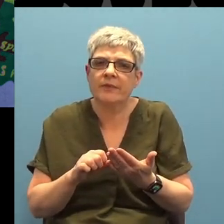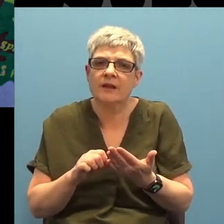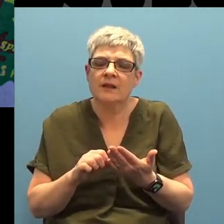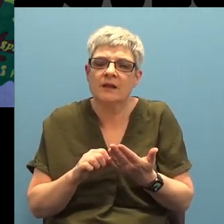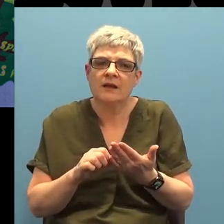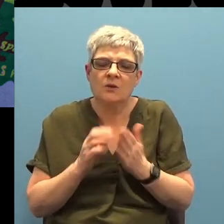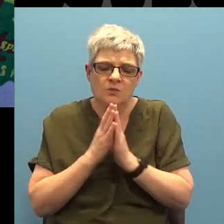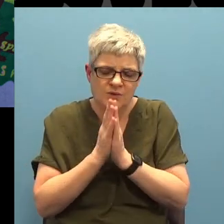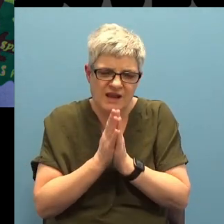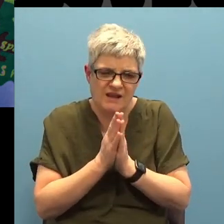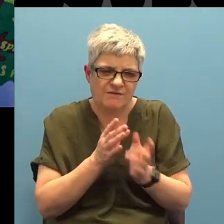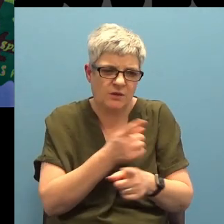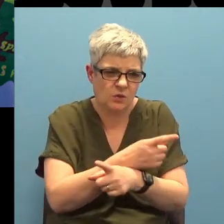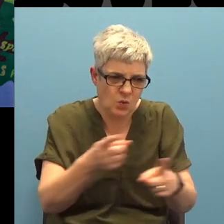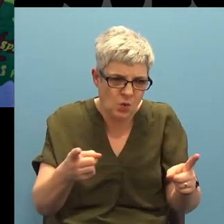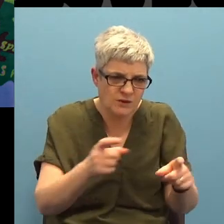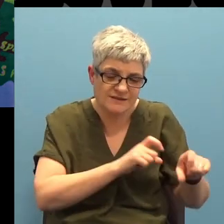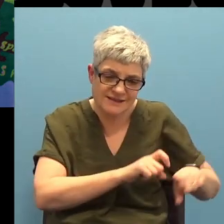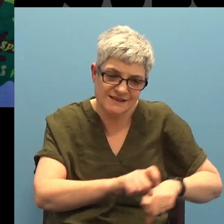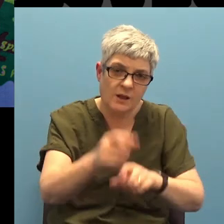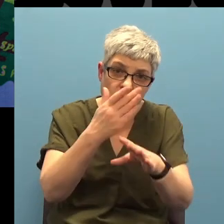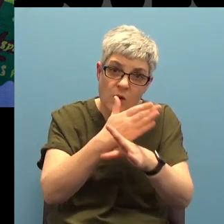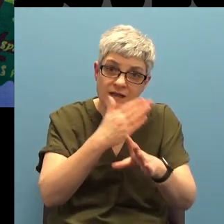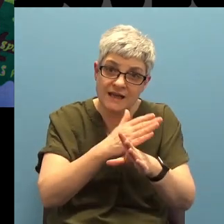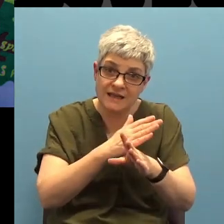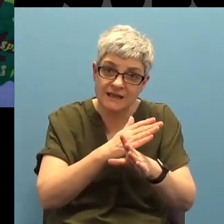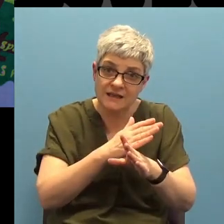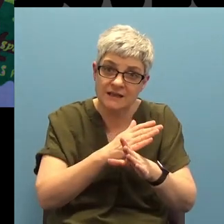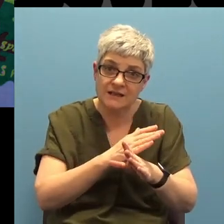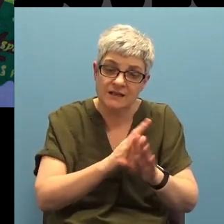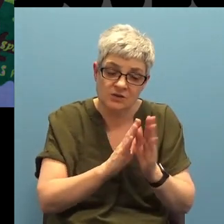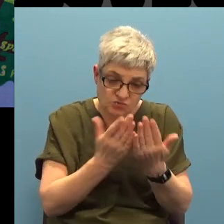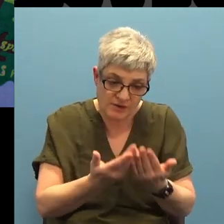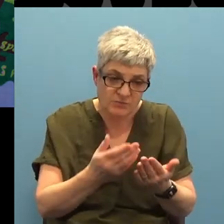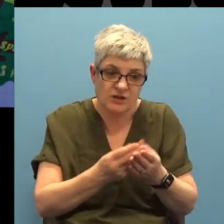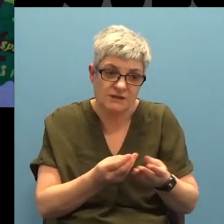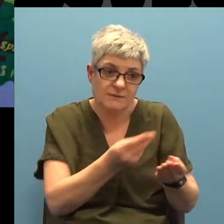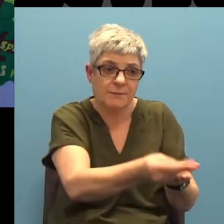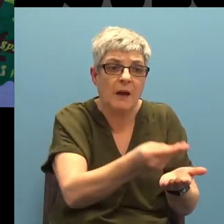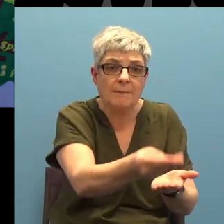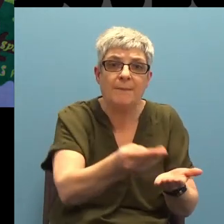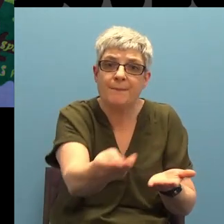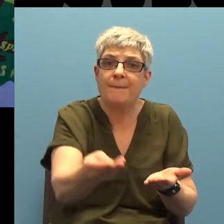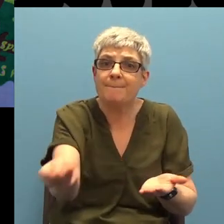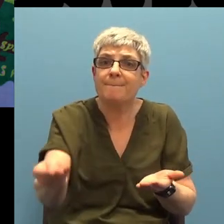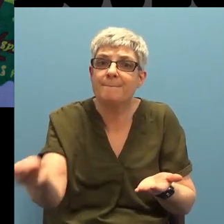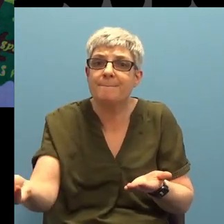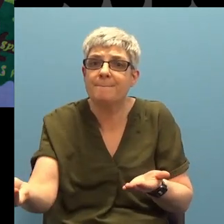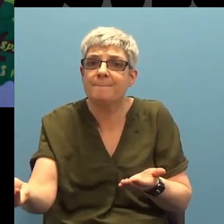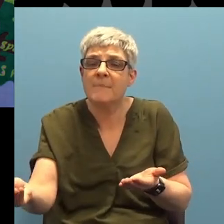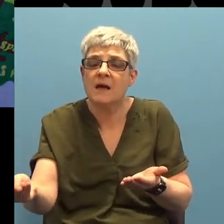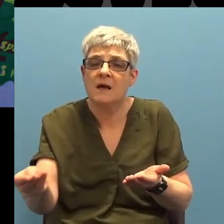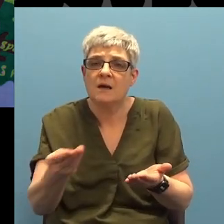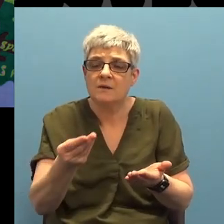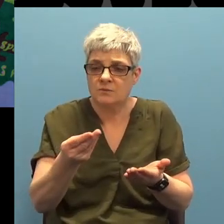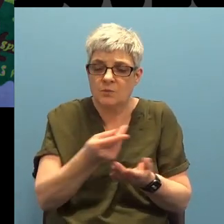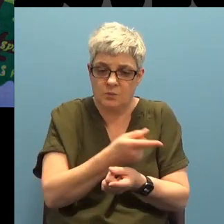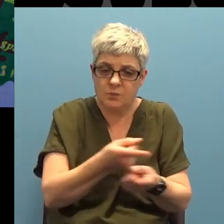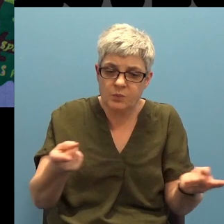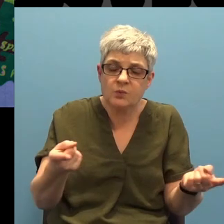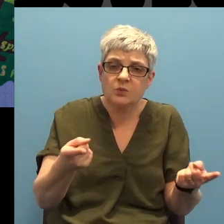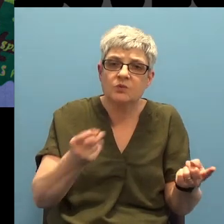We pray for those who are still working to put the scriptures into the hands of others, those who are still